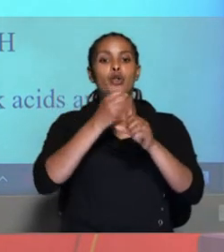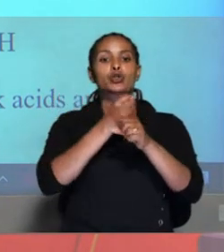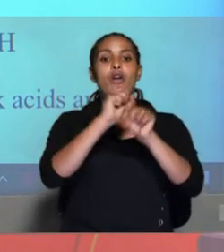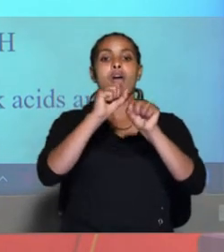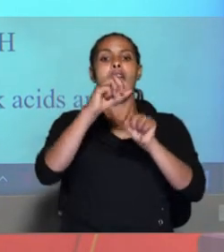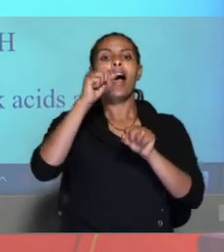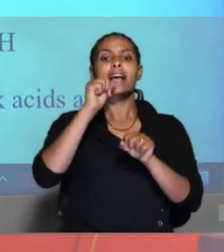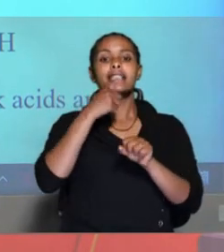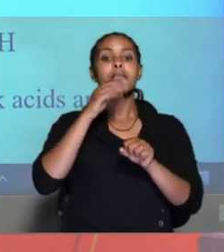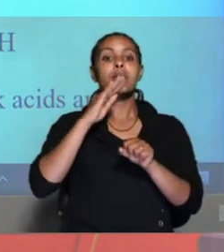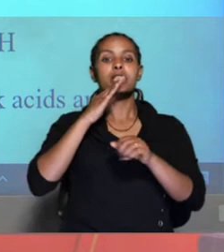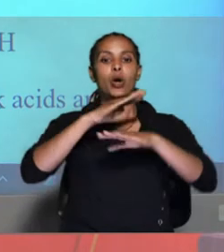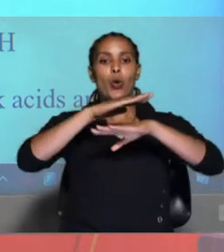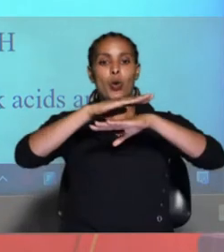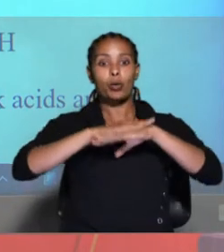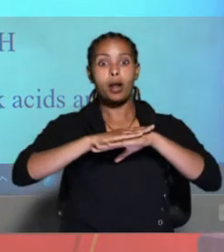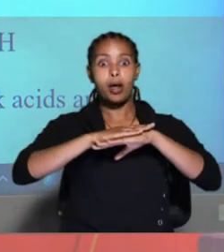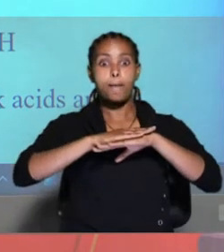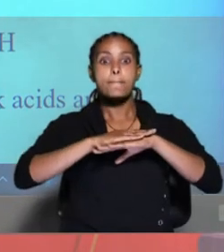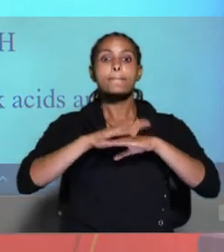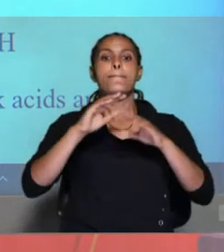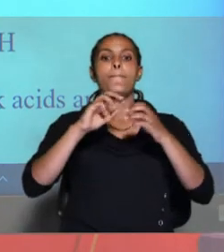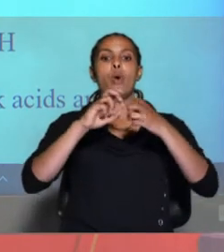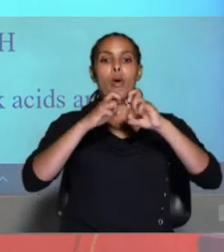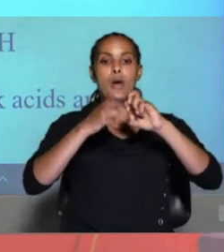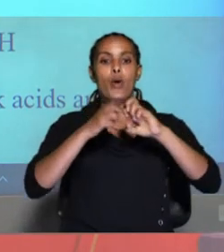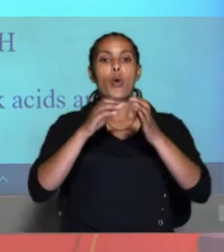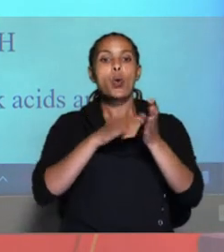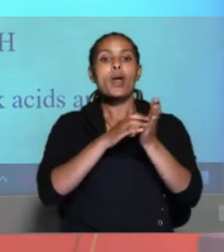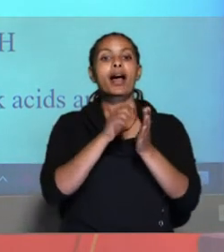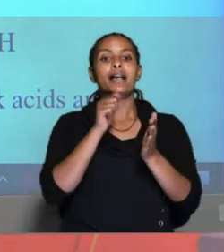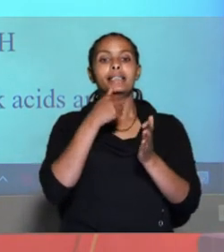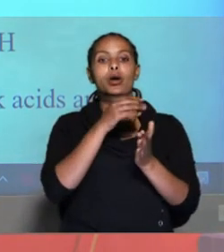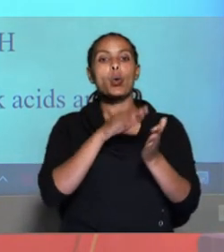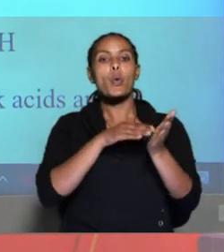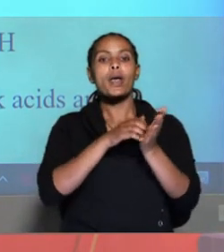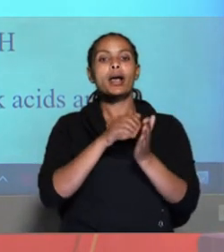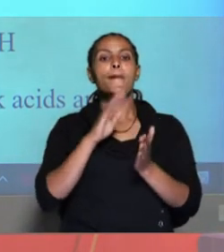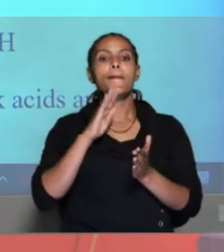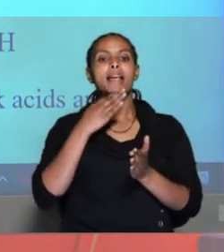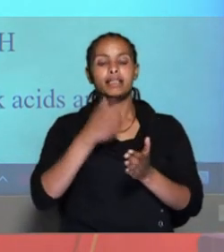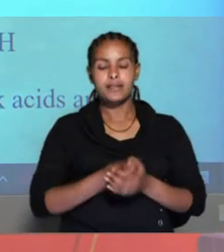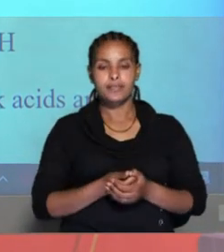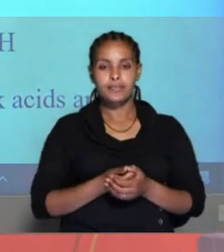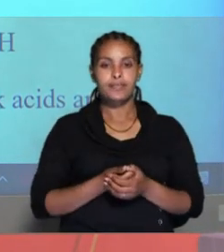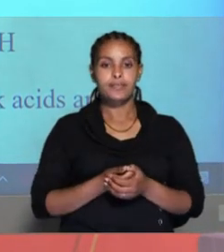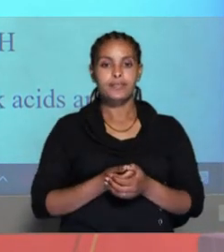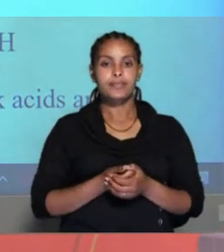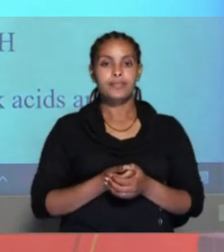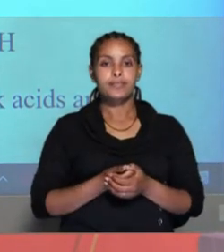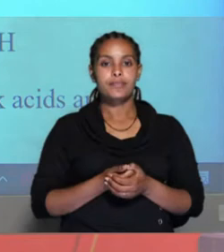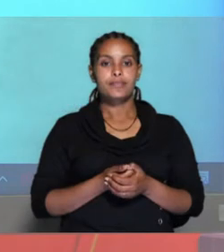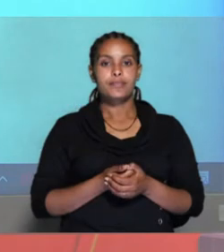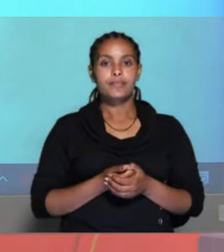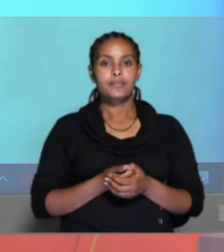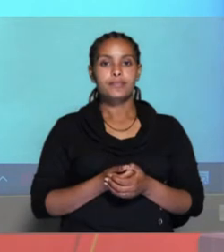acid-base equilibrium problems for weak acids and weak bases.